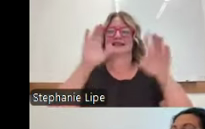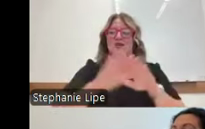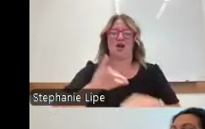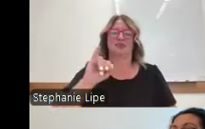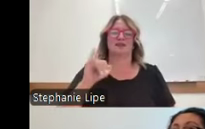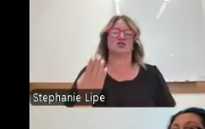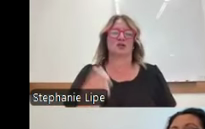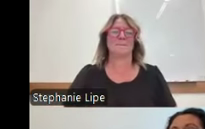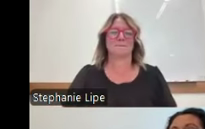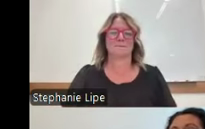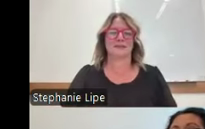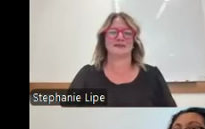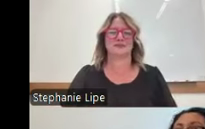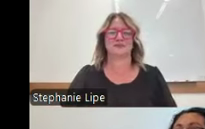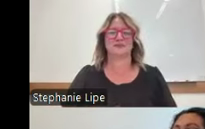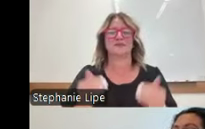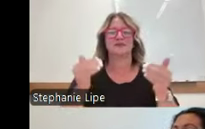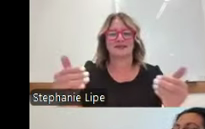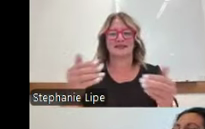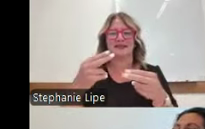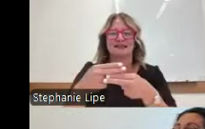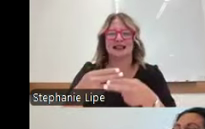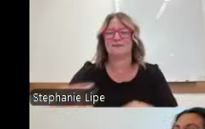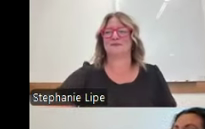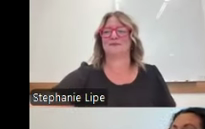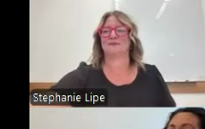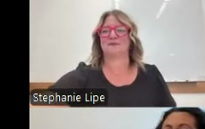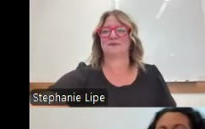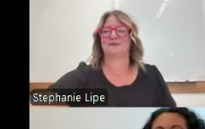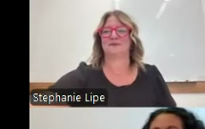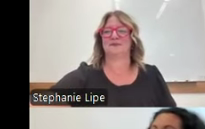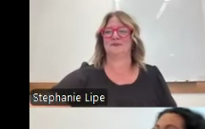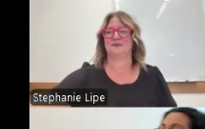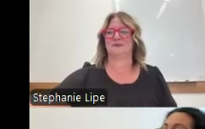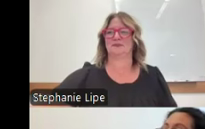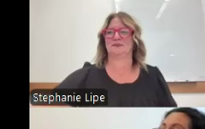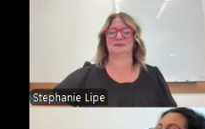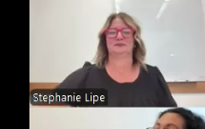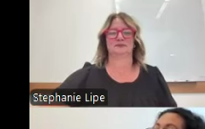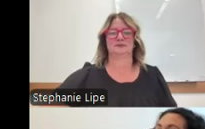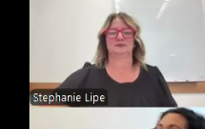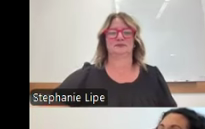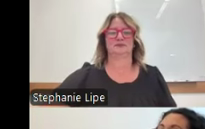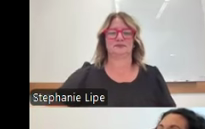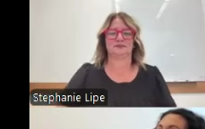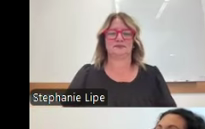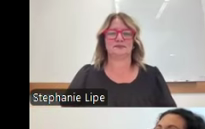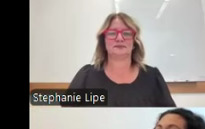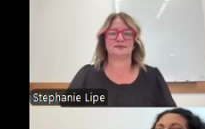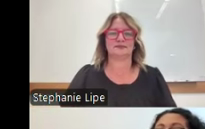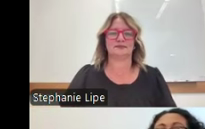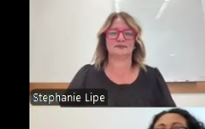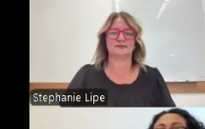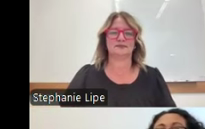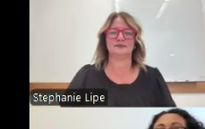ongoing support to be successful in SEP, and we provide that with like job coaches or job training. Next slide, please.